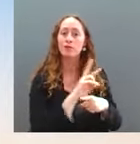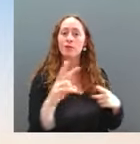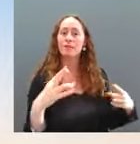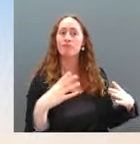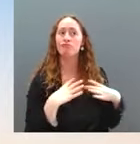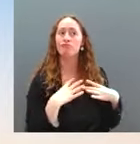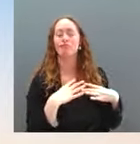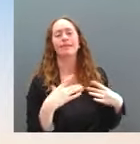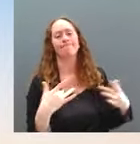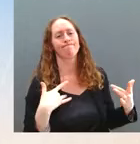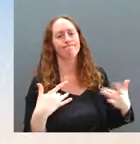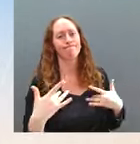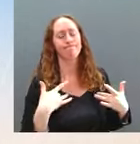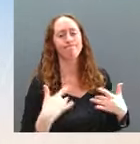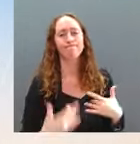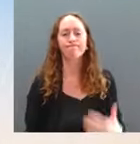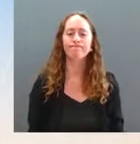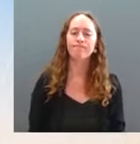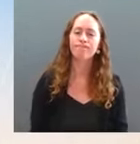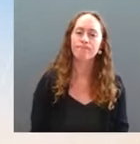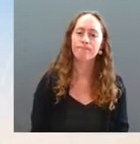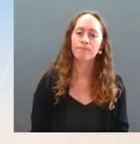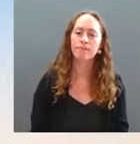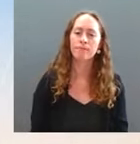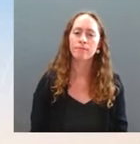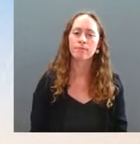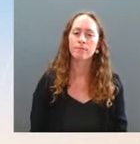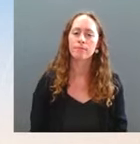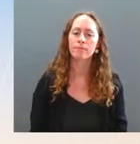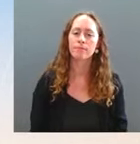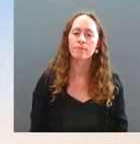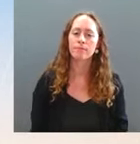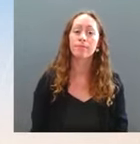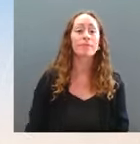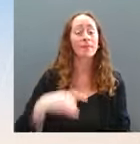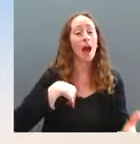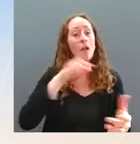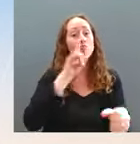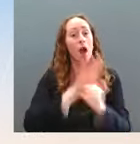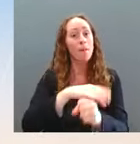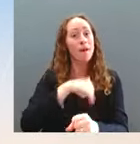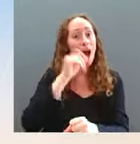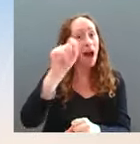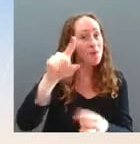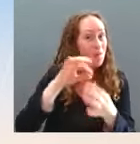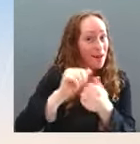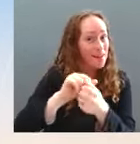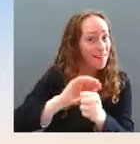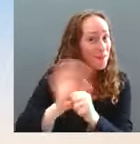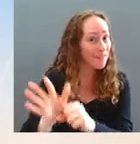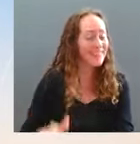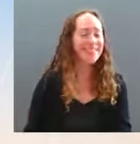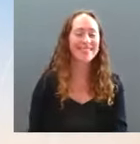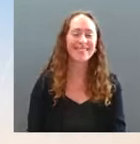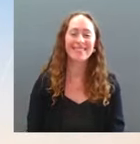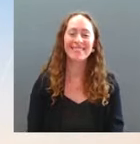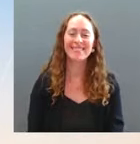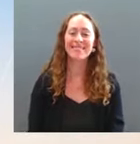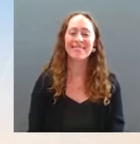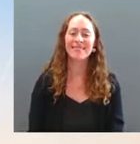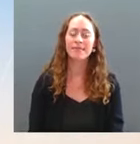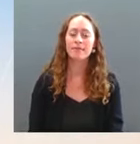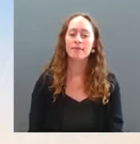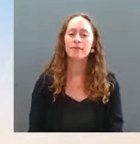you can ask me a COVID question, too. Go ahead. Thanks, I appreciate it. I just want to be specific about tomorrow. Are folks who are attending going